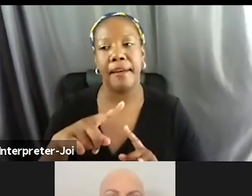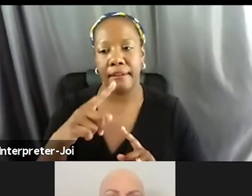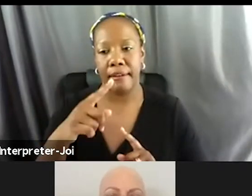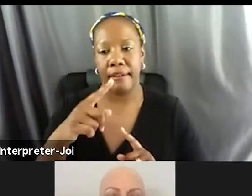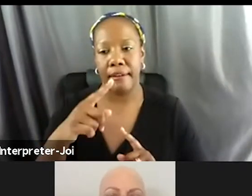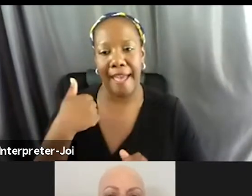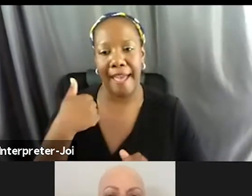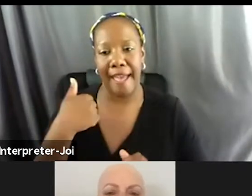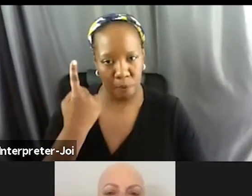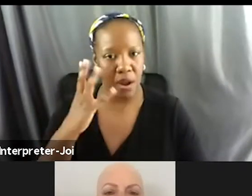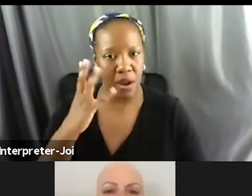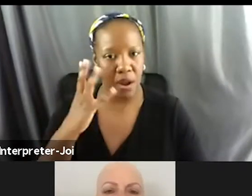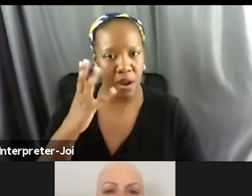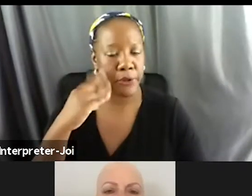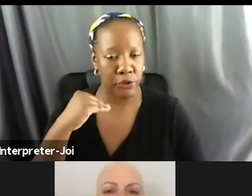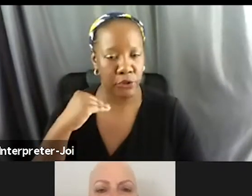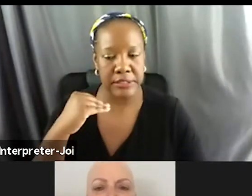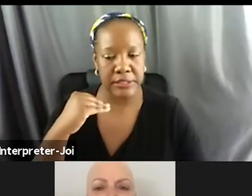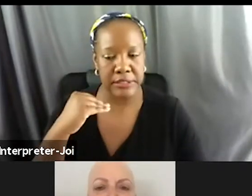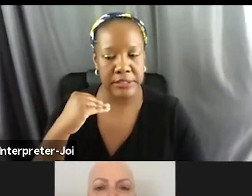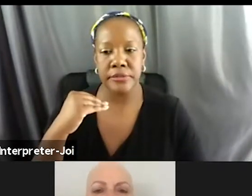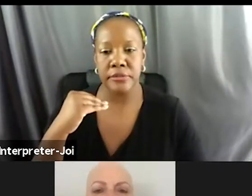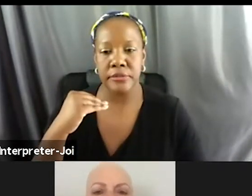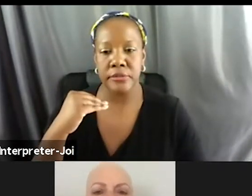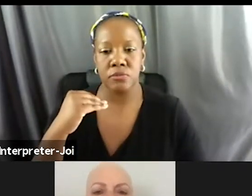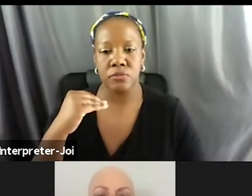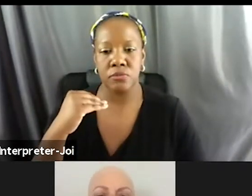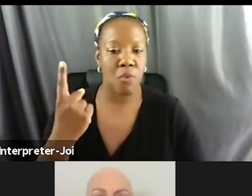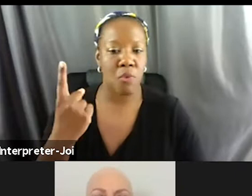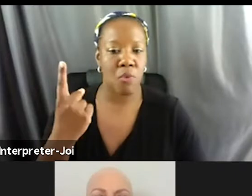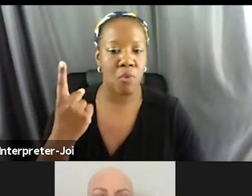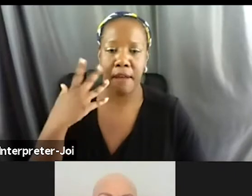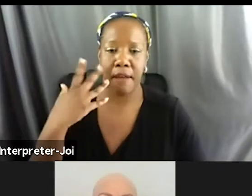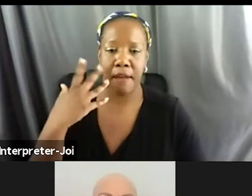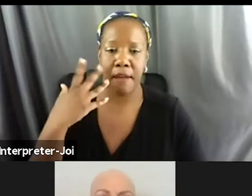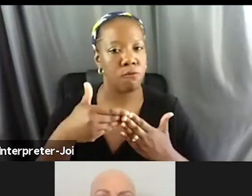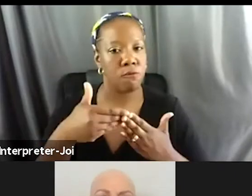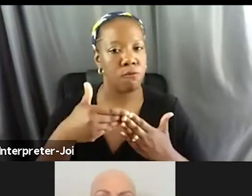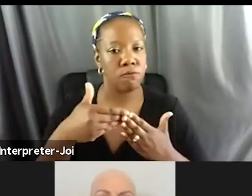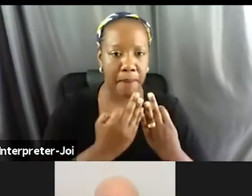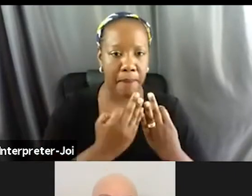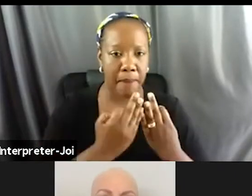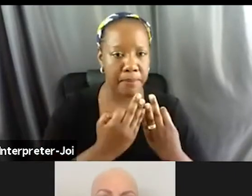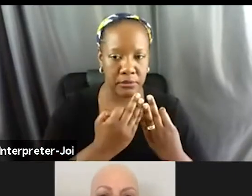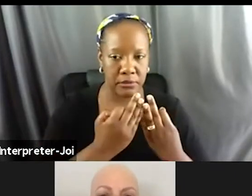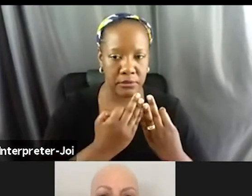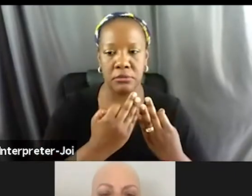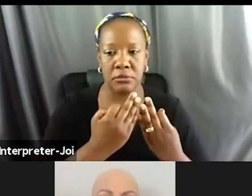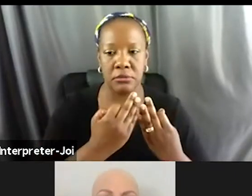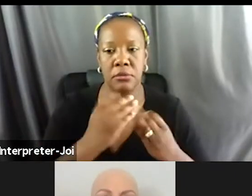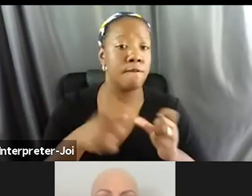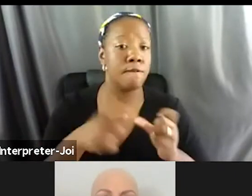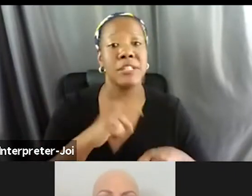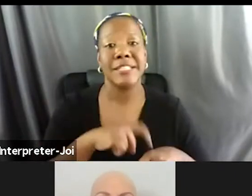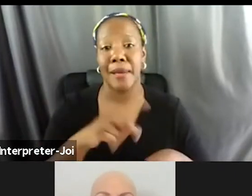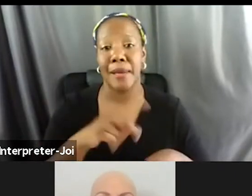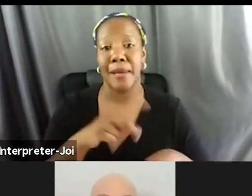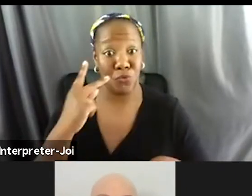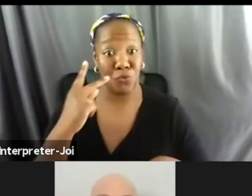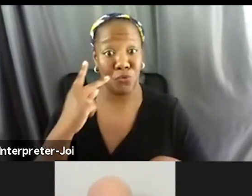experience, one of my closest relatives the first time that she saw